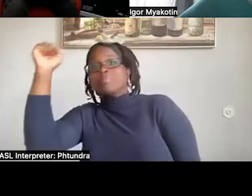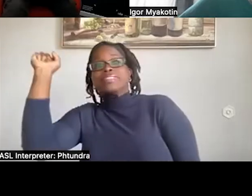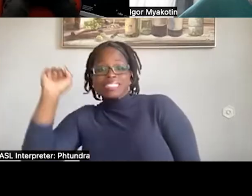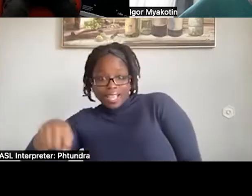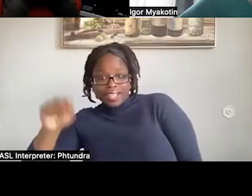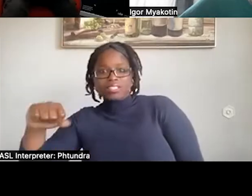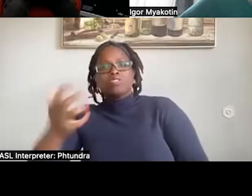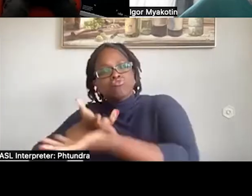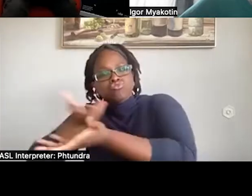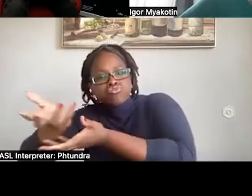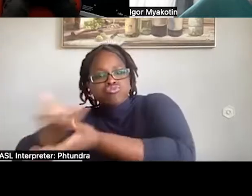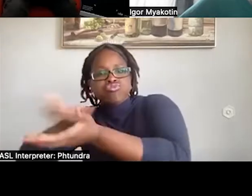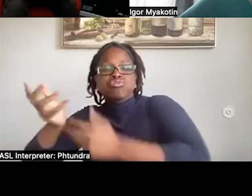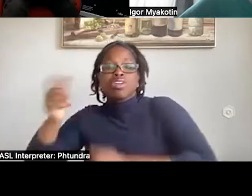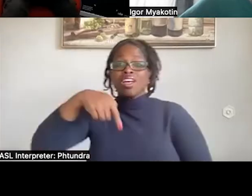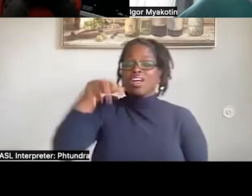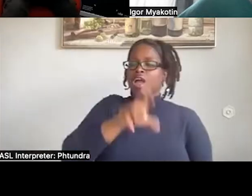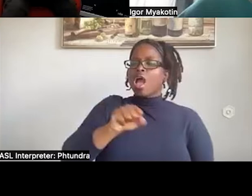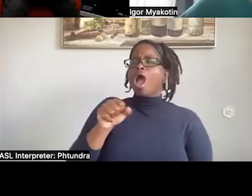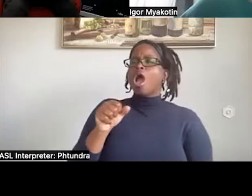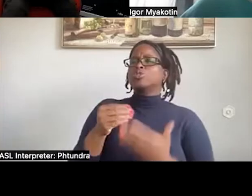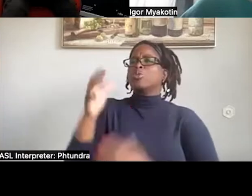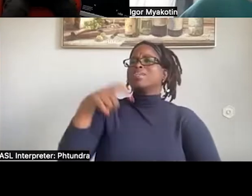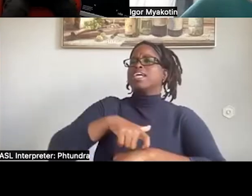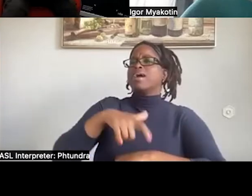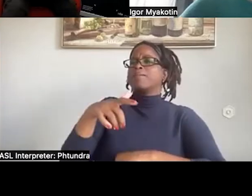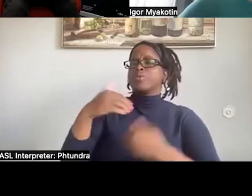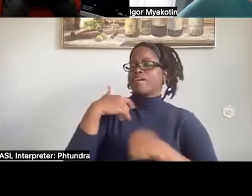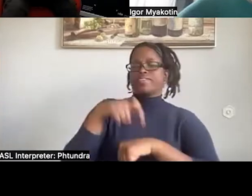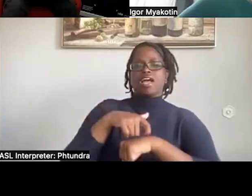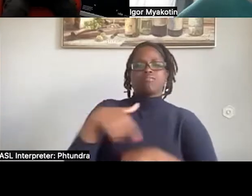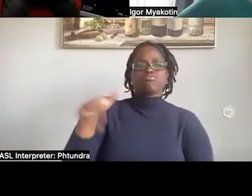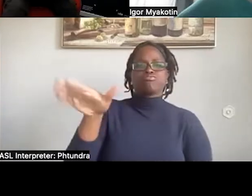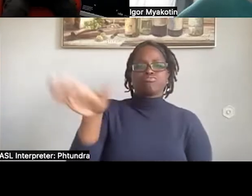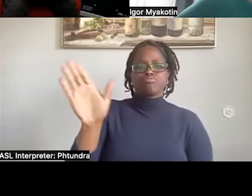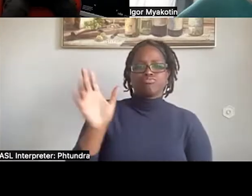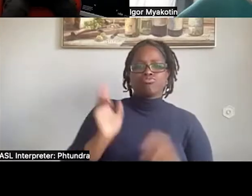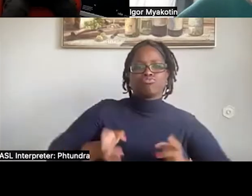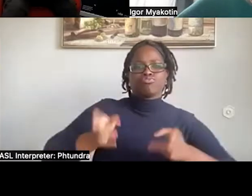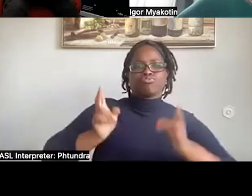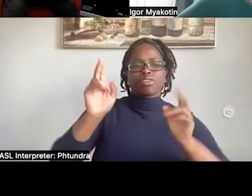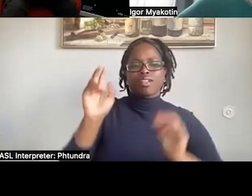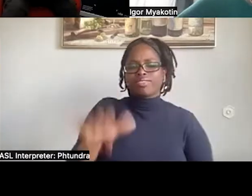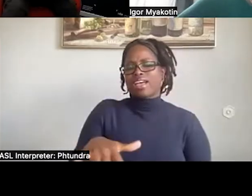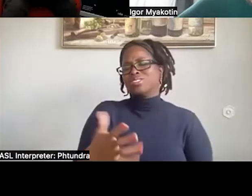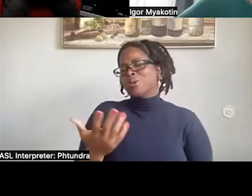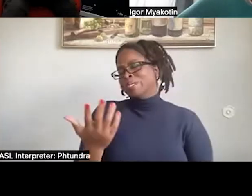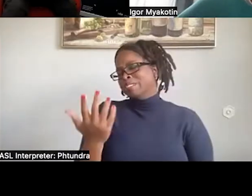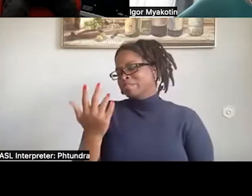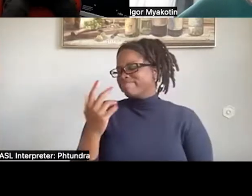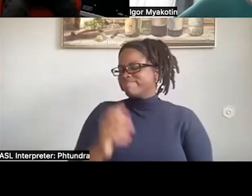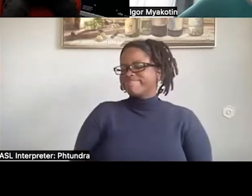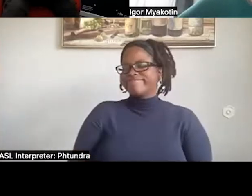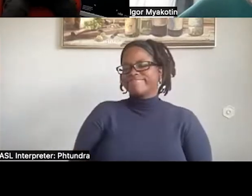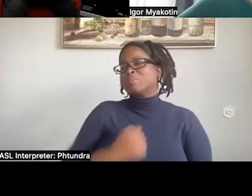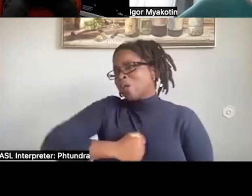filmmaking, that requires too much empathy nobody has. So sorry for my, like, I